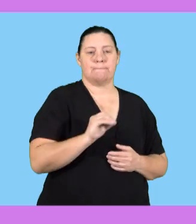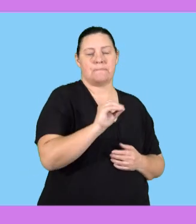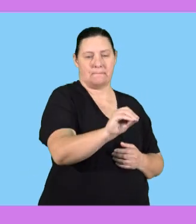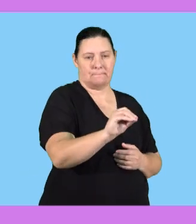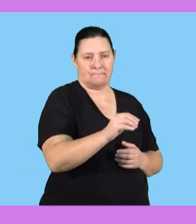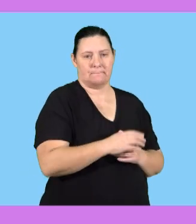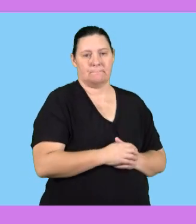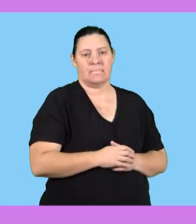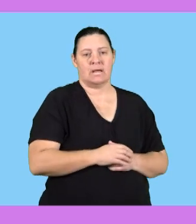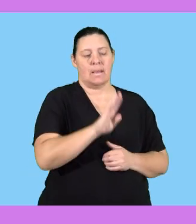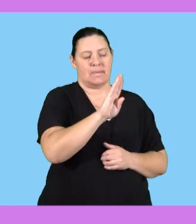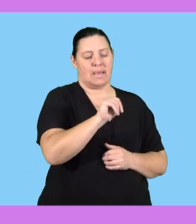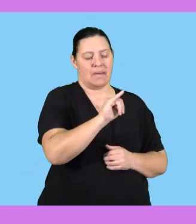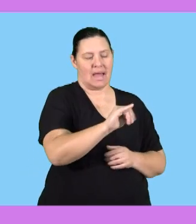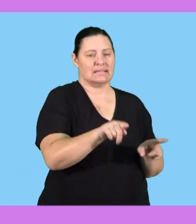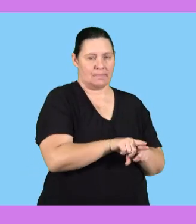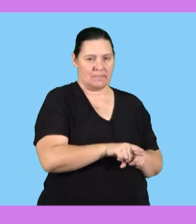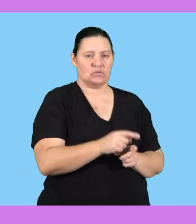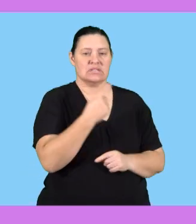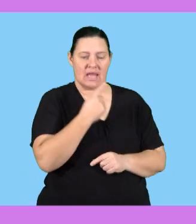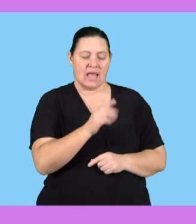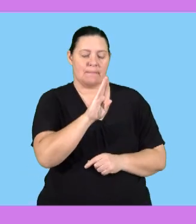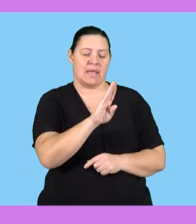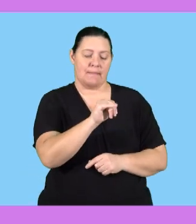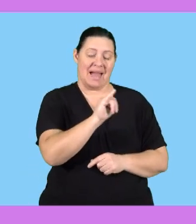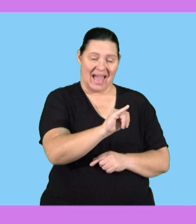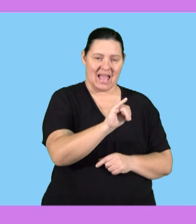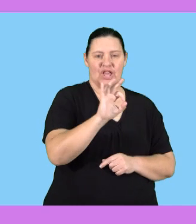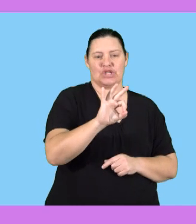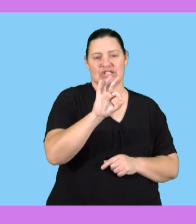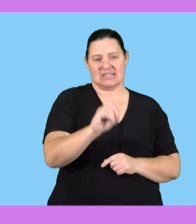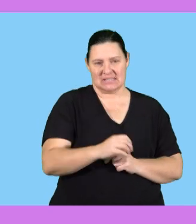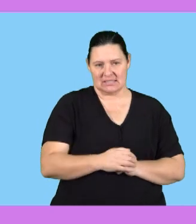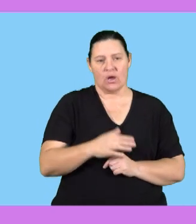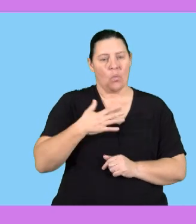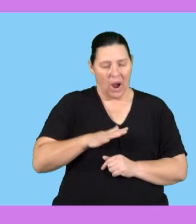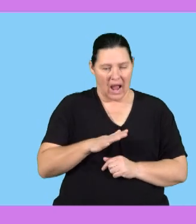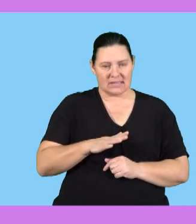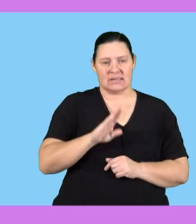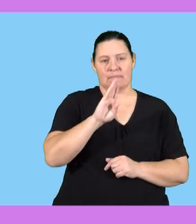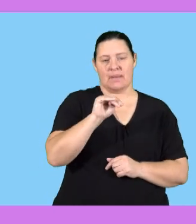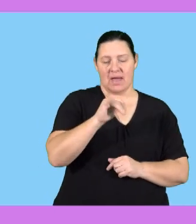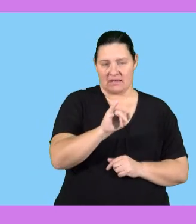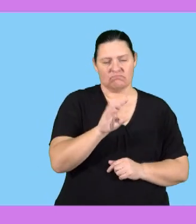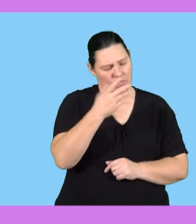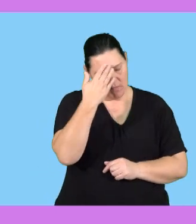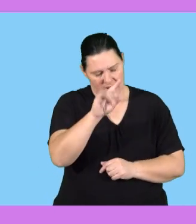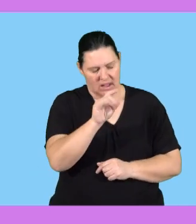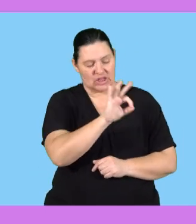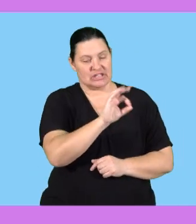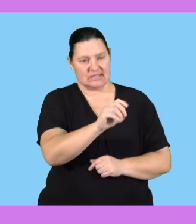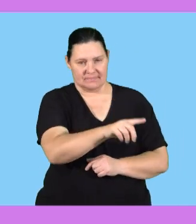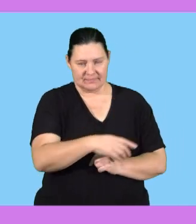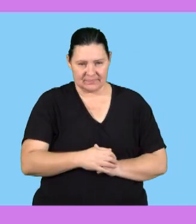substitute the BMI as well by saying BMI. Can we see here the formula wants the BMI? So therefore, I say